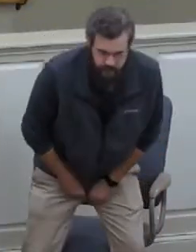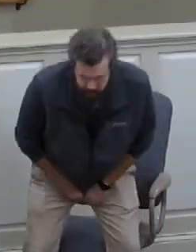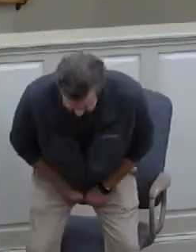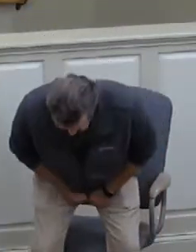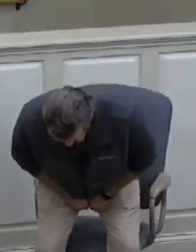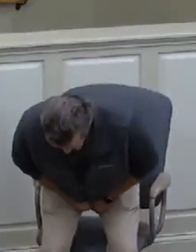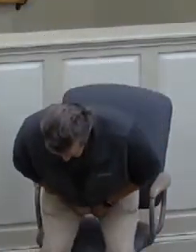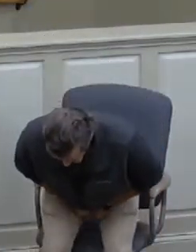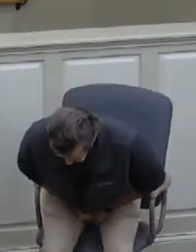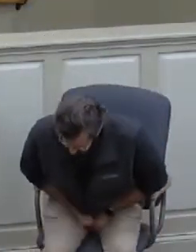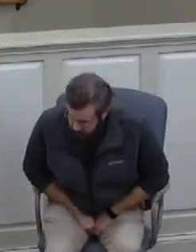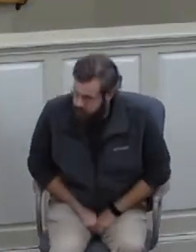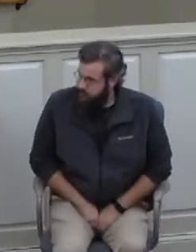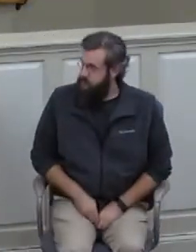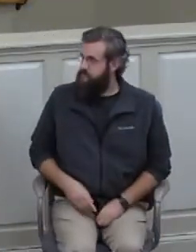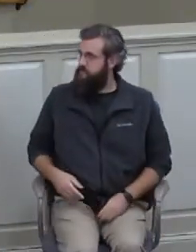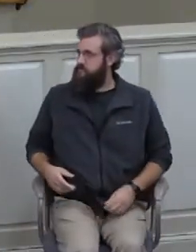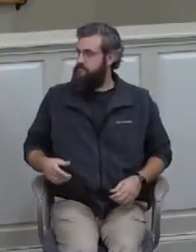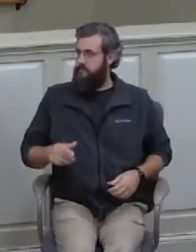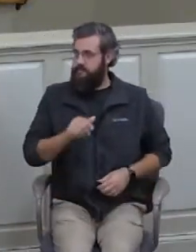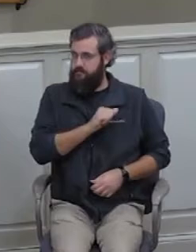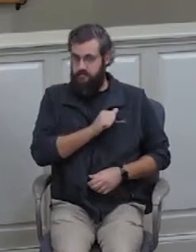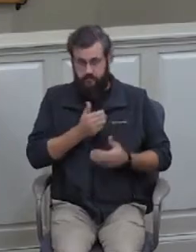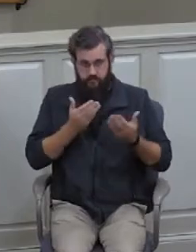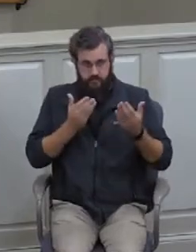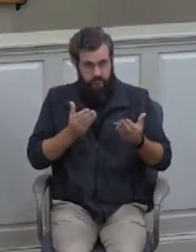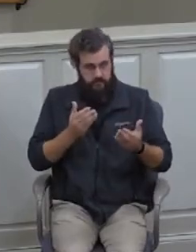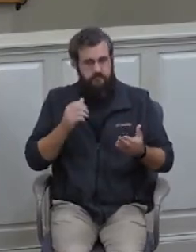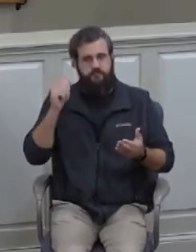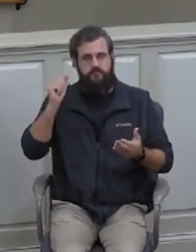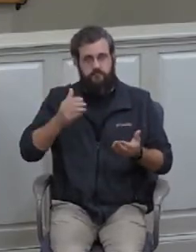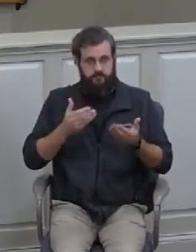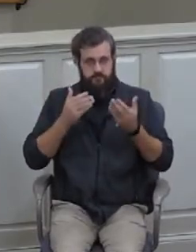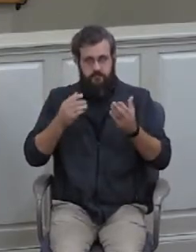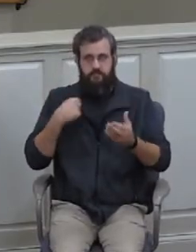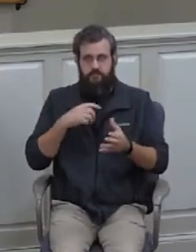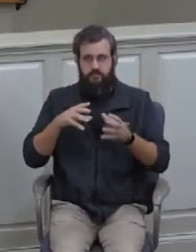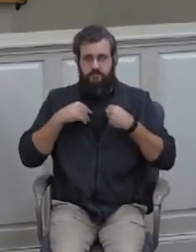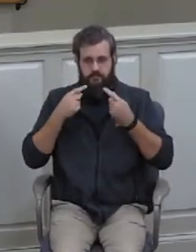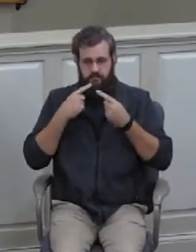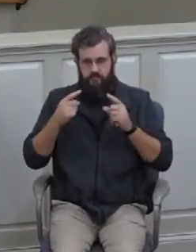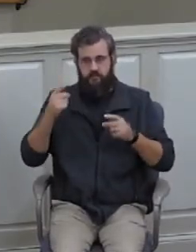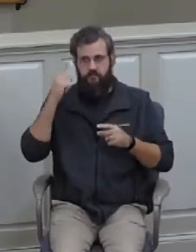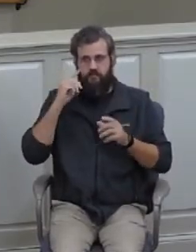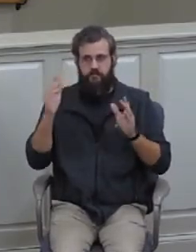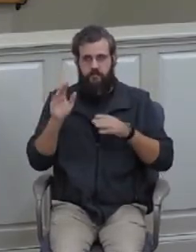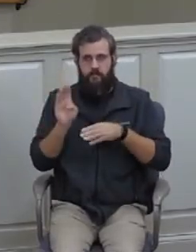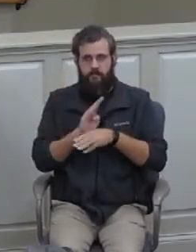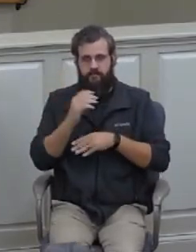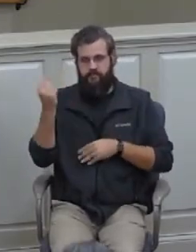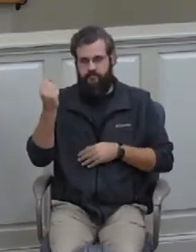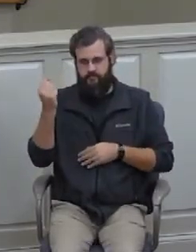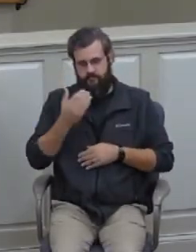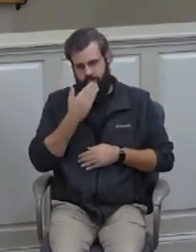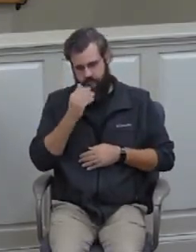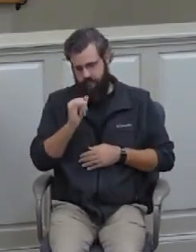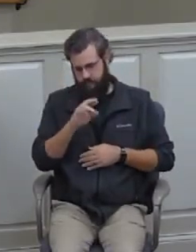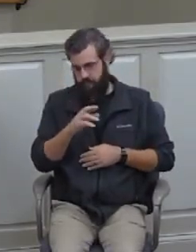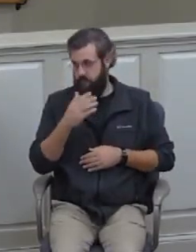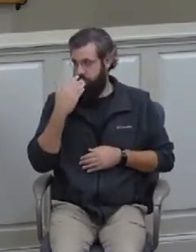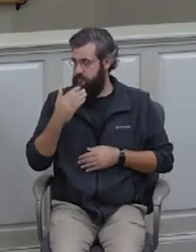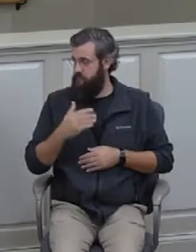Ready for a motion? Yes, sir, please. That we accept the proclamation Small Business Saturday. Second. Thank you, sir. Thank you,